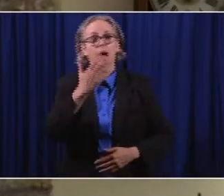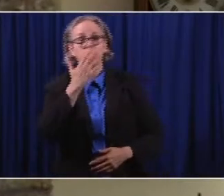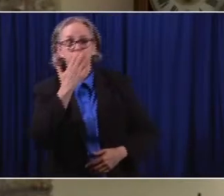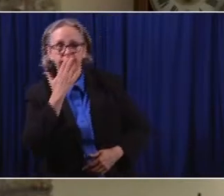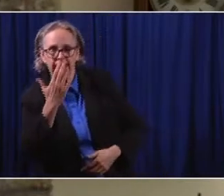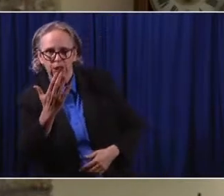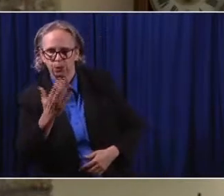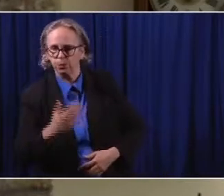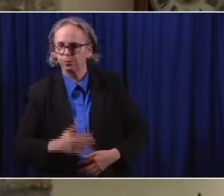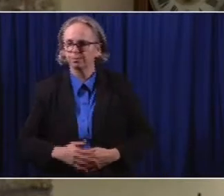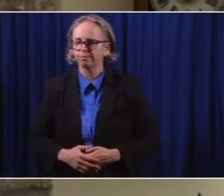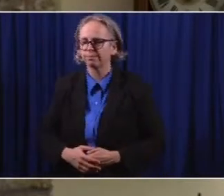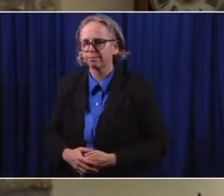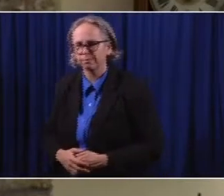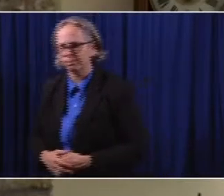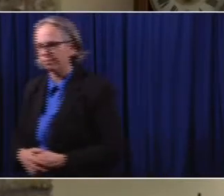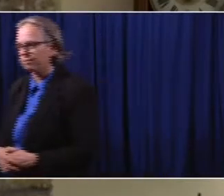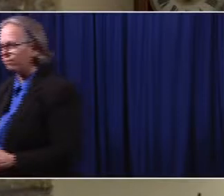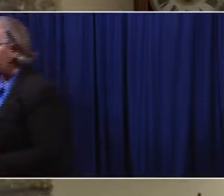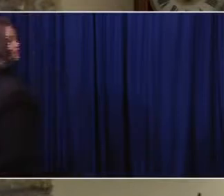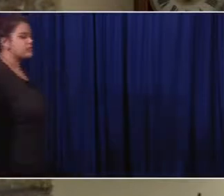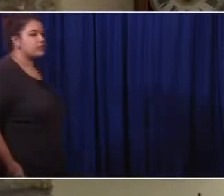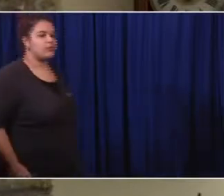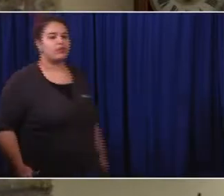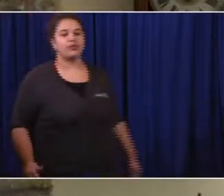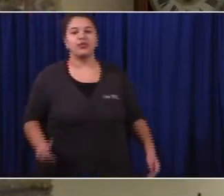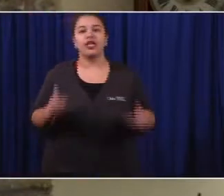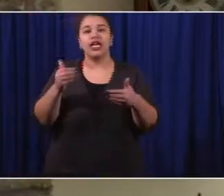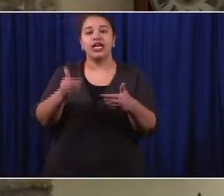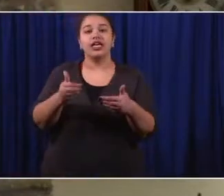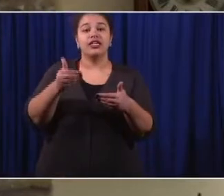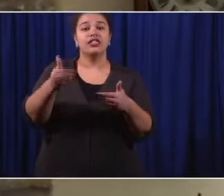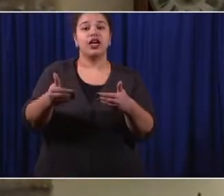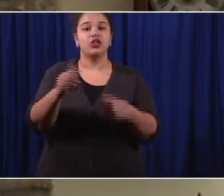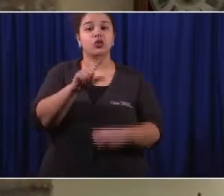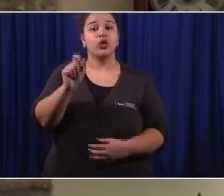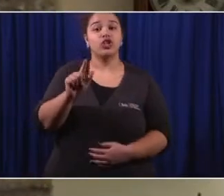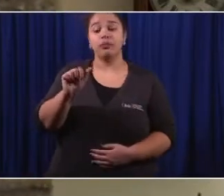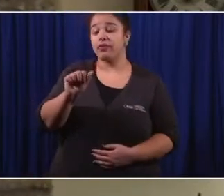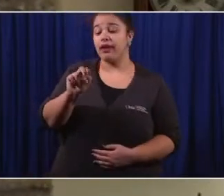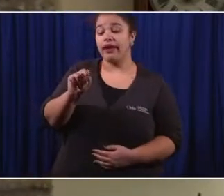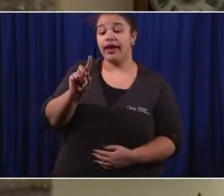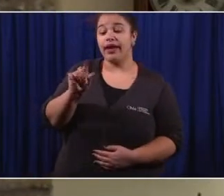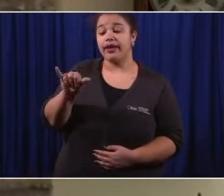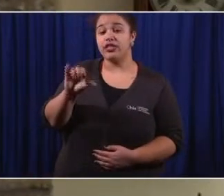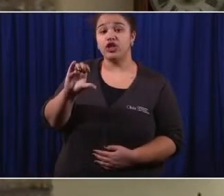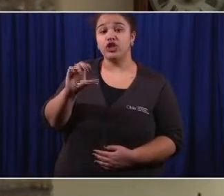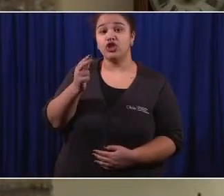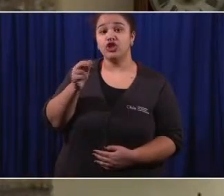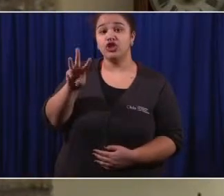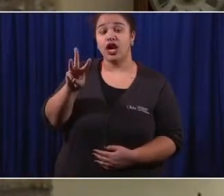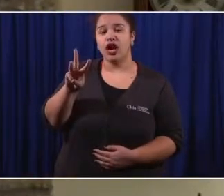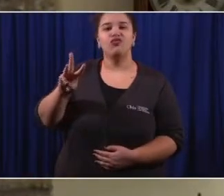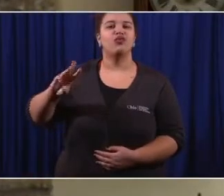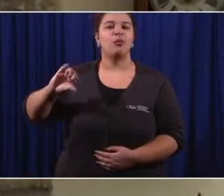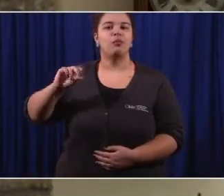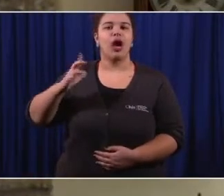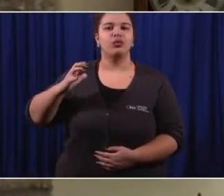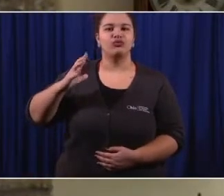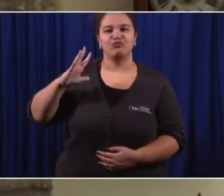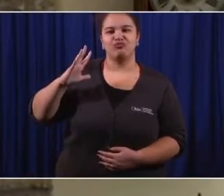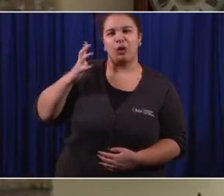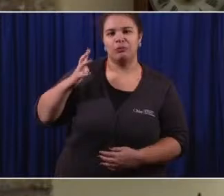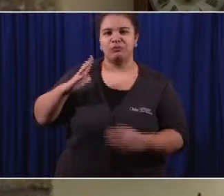from Andy Chow at Ohio Public Radio and Television. Hey, Andy. Hi, Governor. Wanted to talk to you about the passing